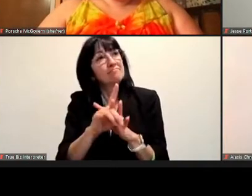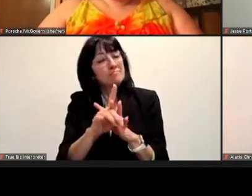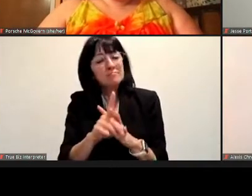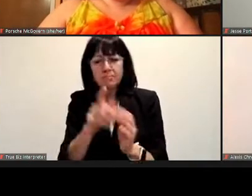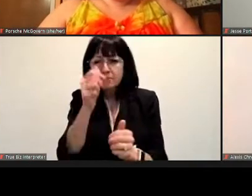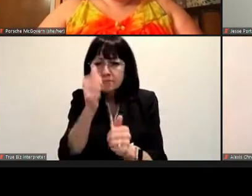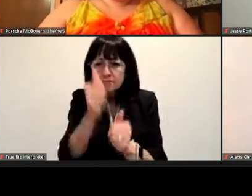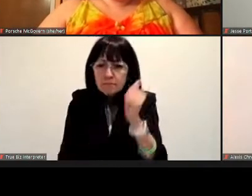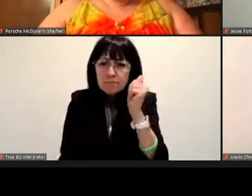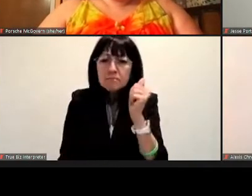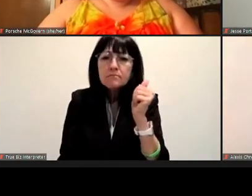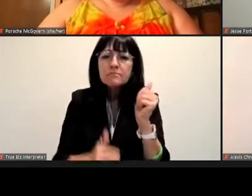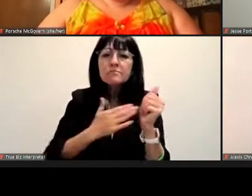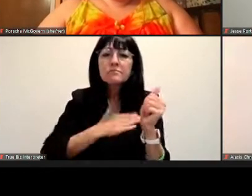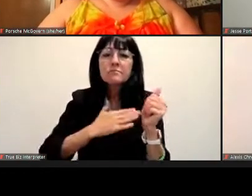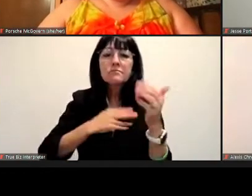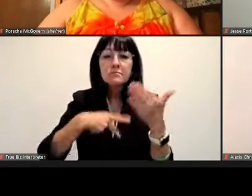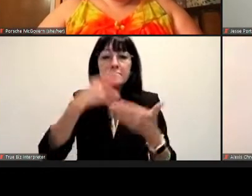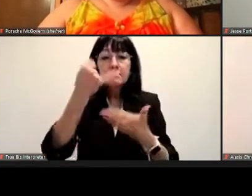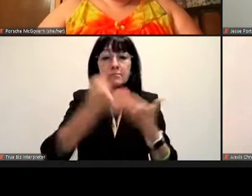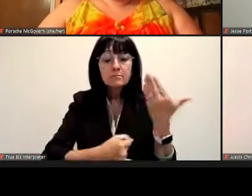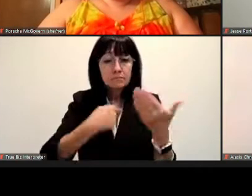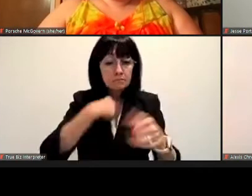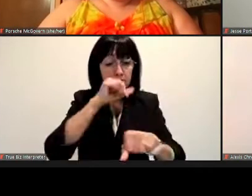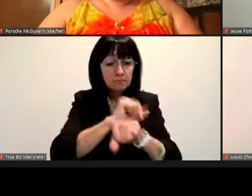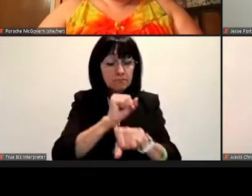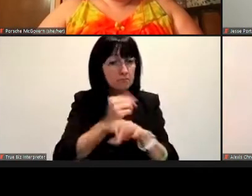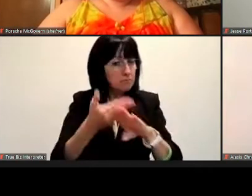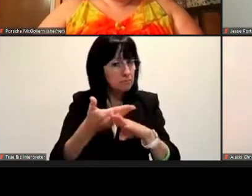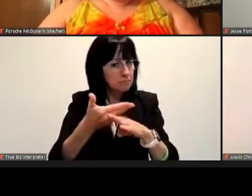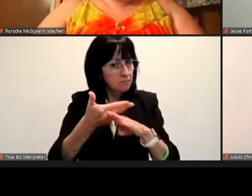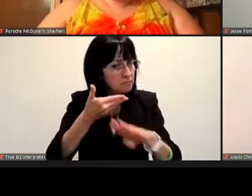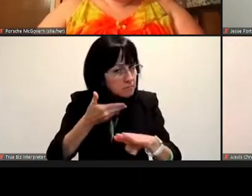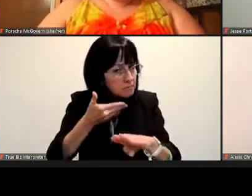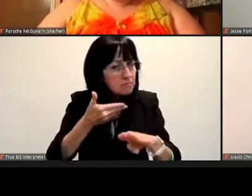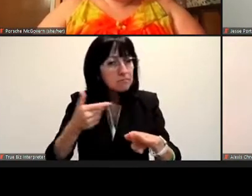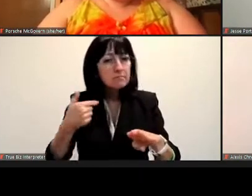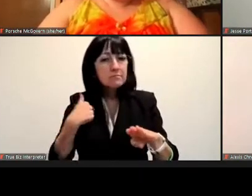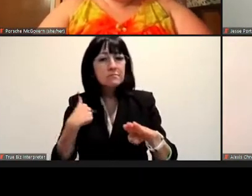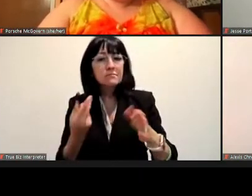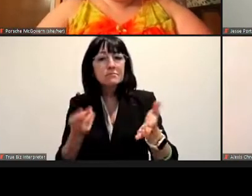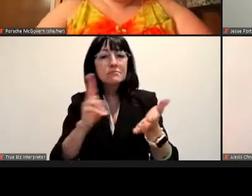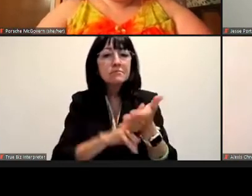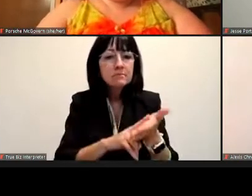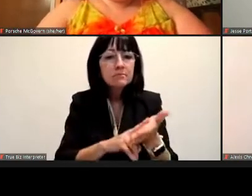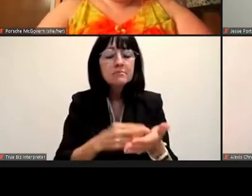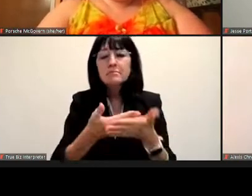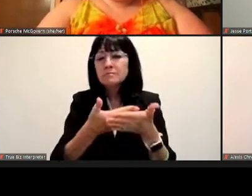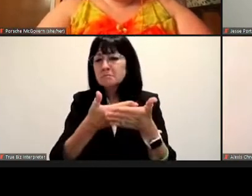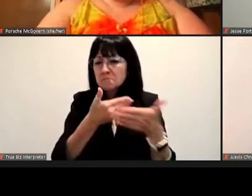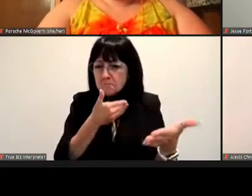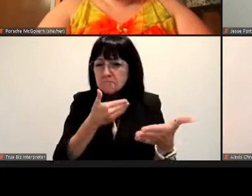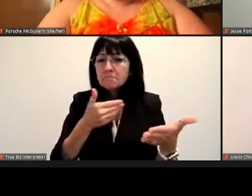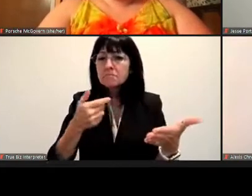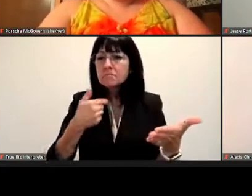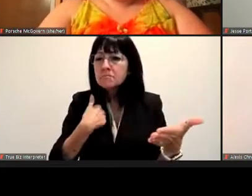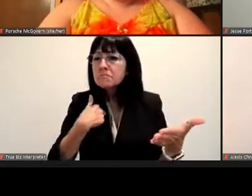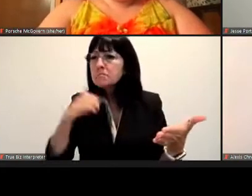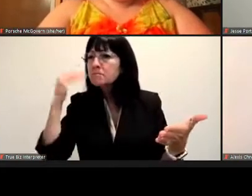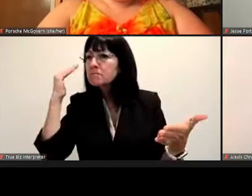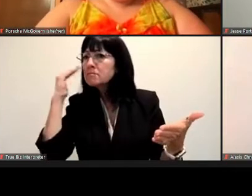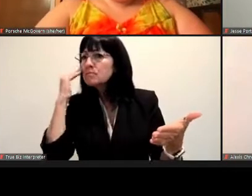take, before I officially sign on, before I find out who the other designers on the team are, if it is